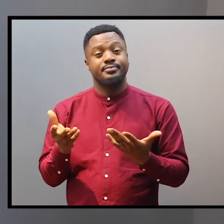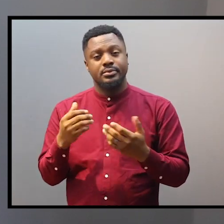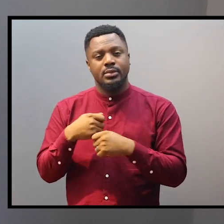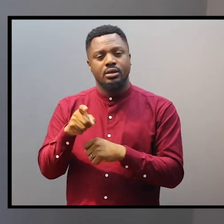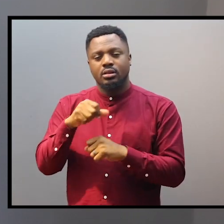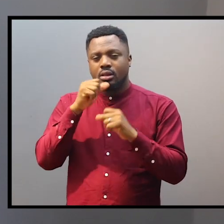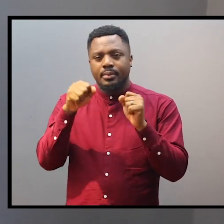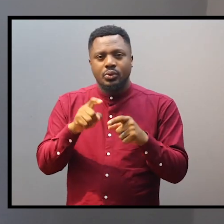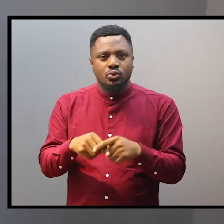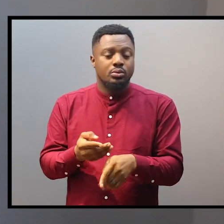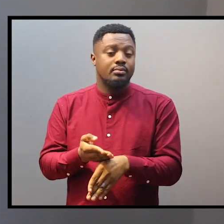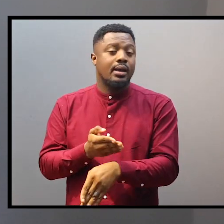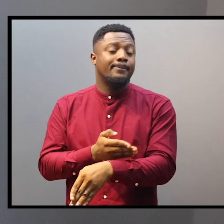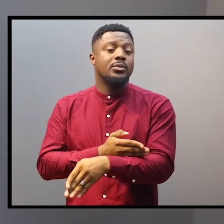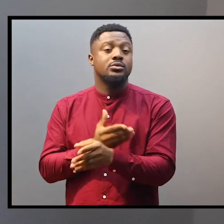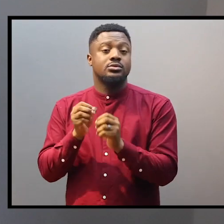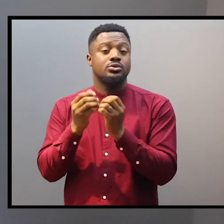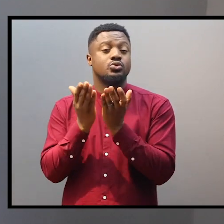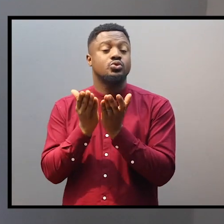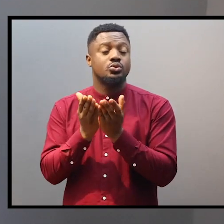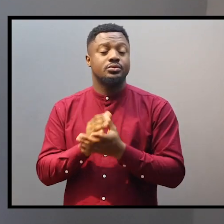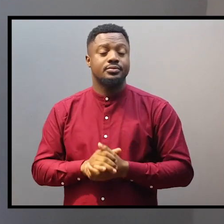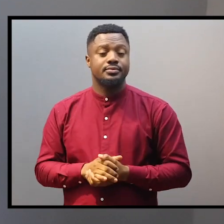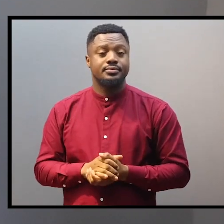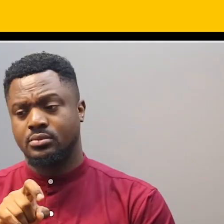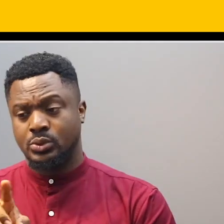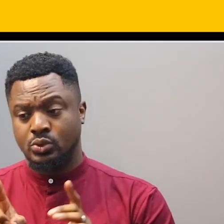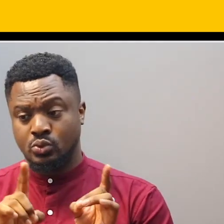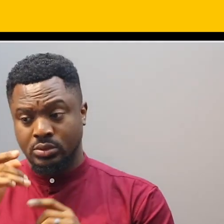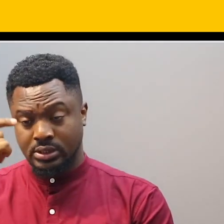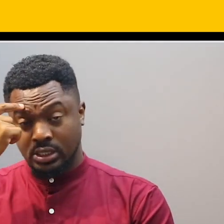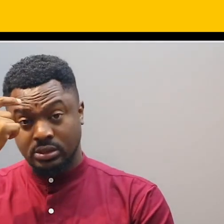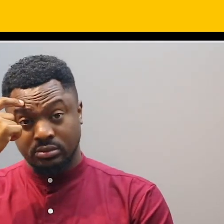it makes them not progress academically.